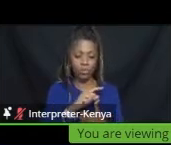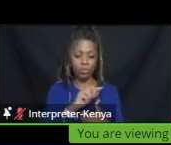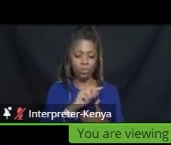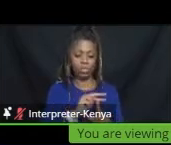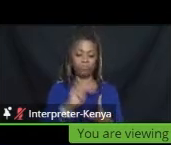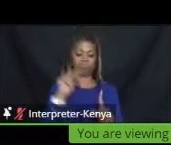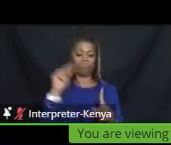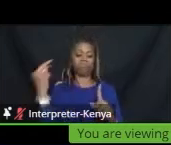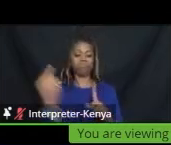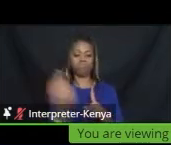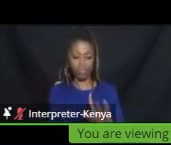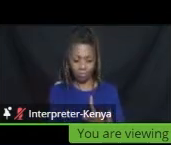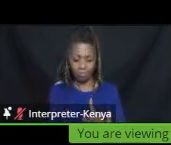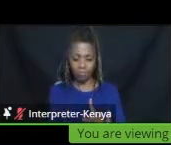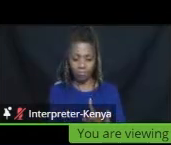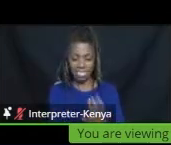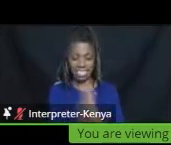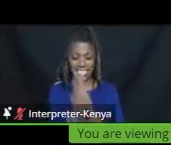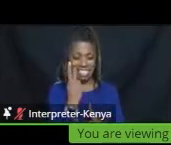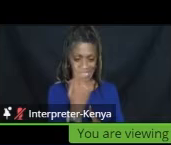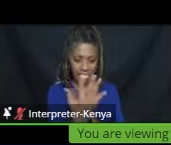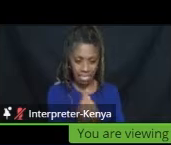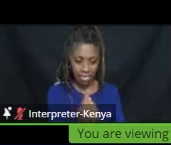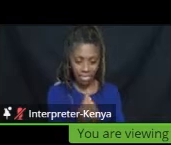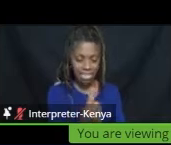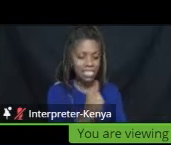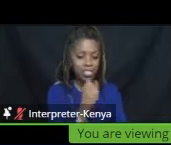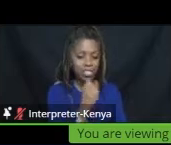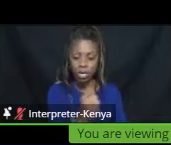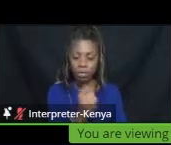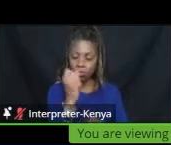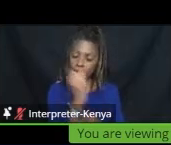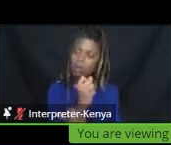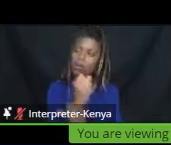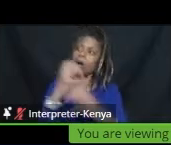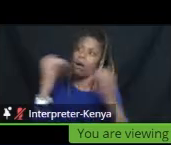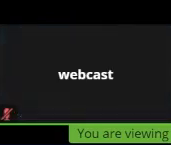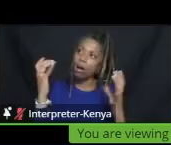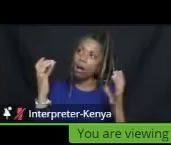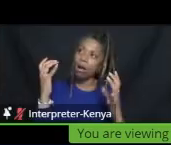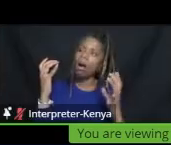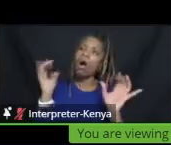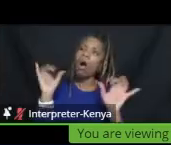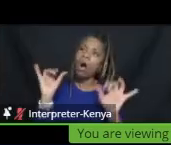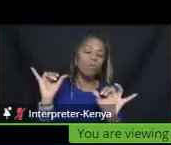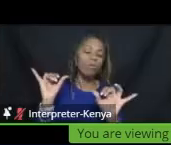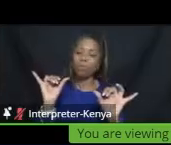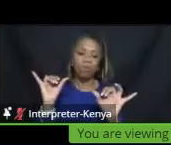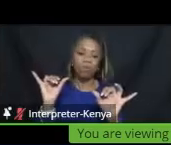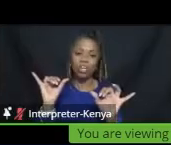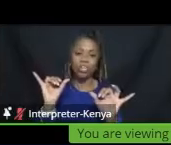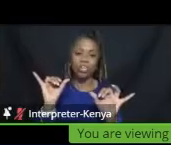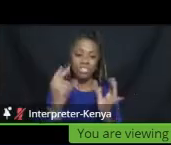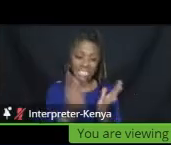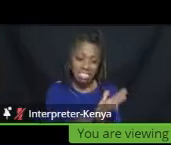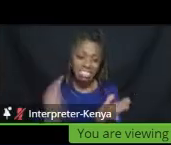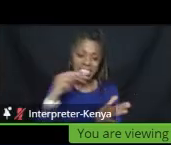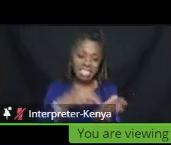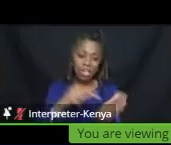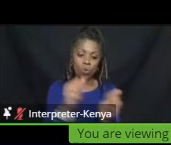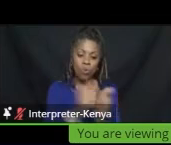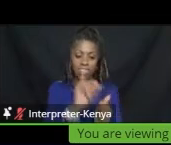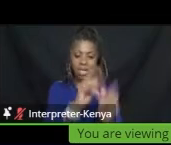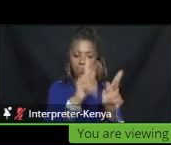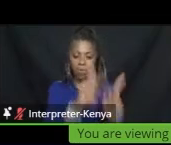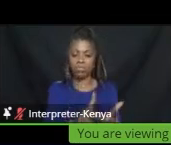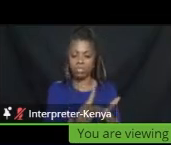you imagine their experience to be." And I think that's so important as we try to listen and understand where